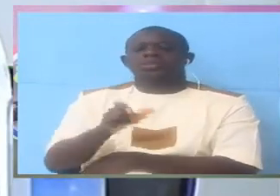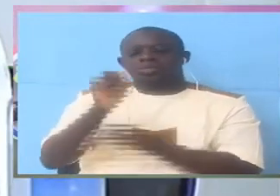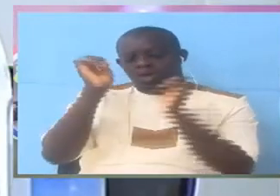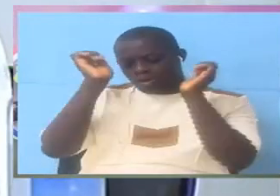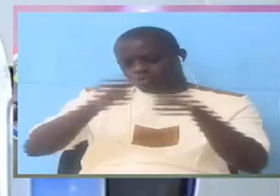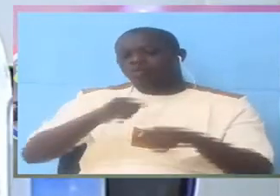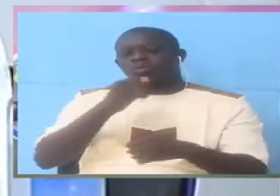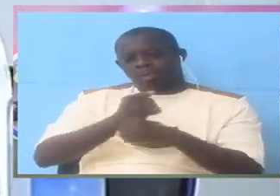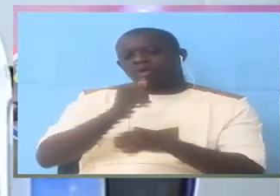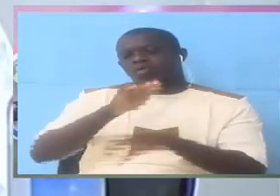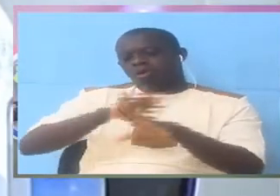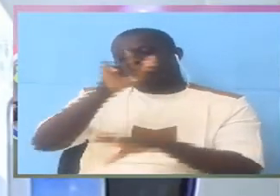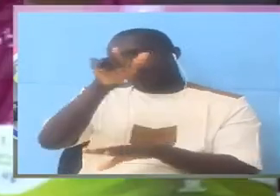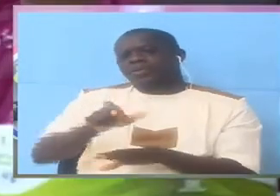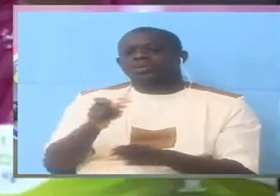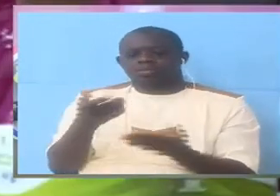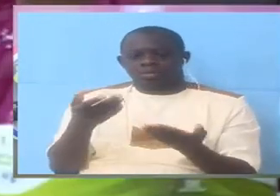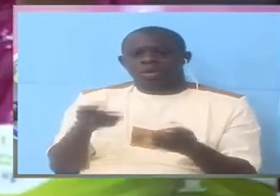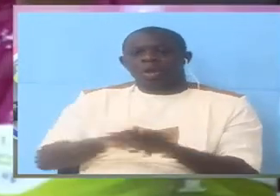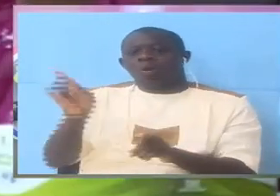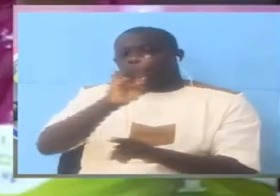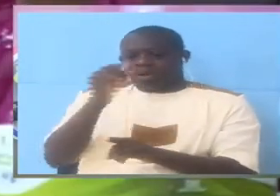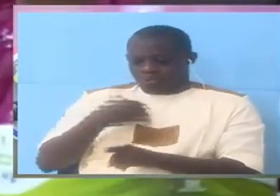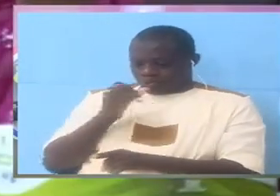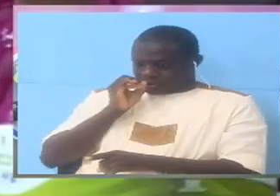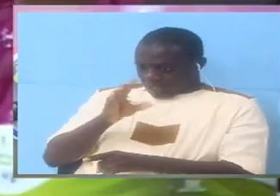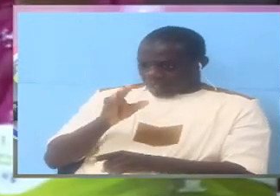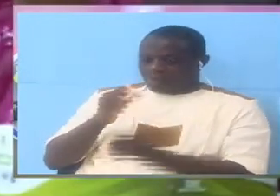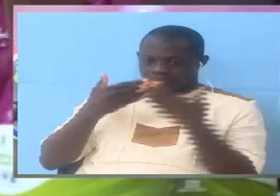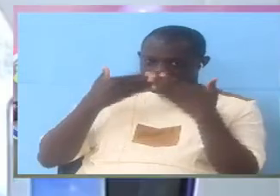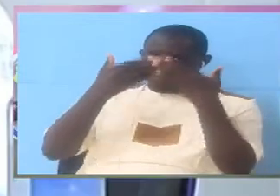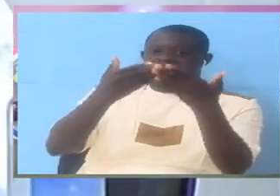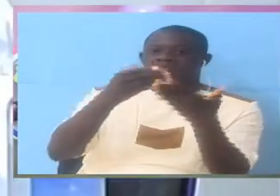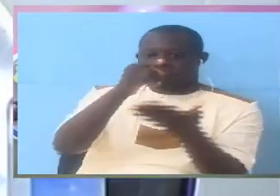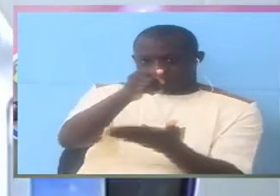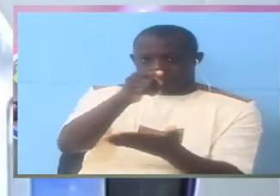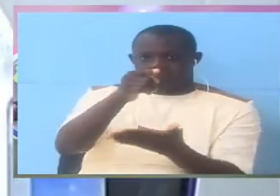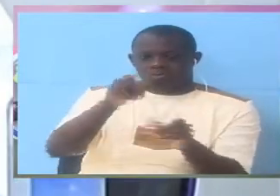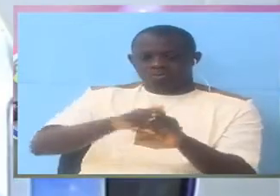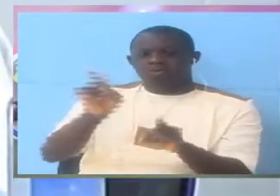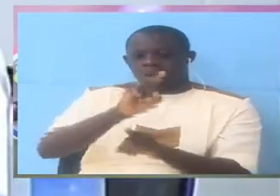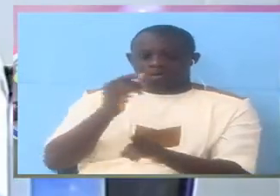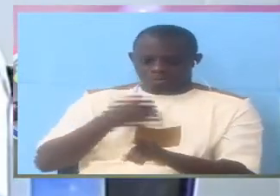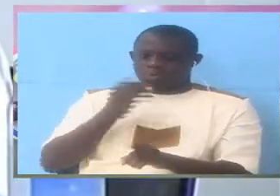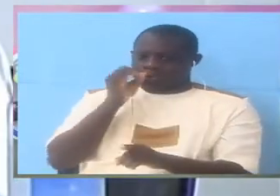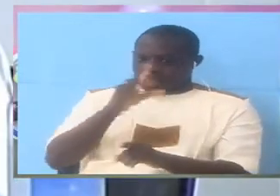That person's living. Okay, allegation I